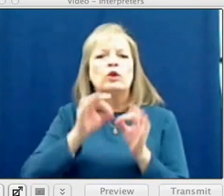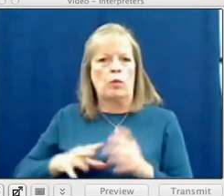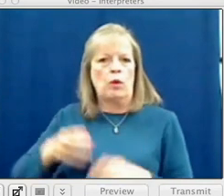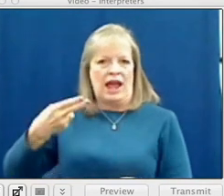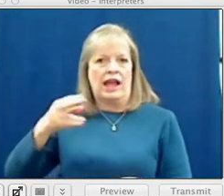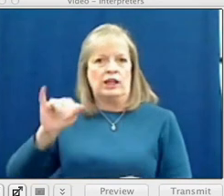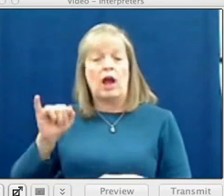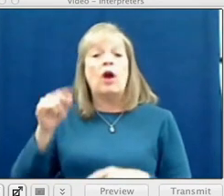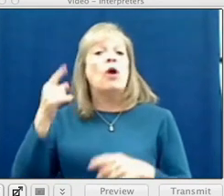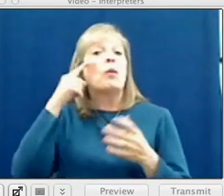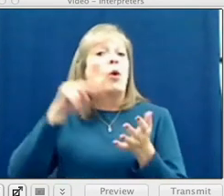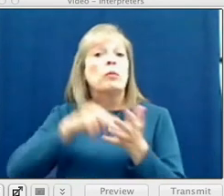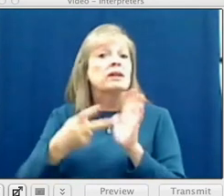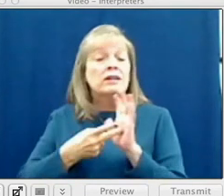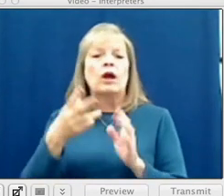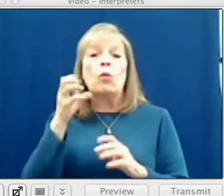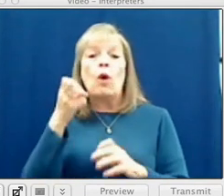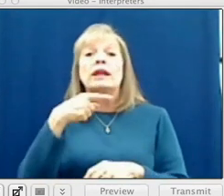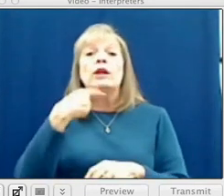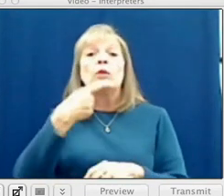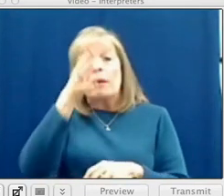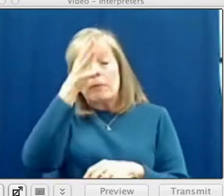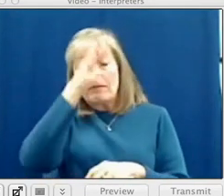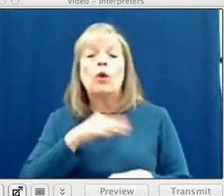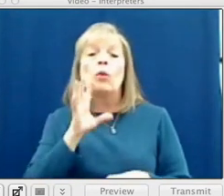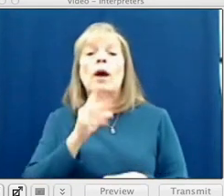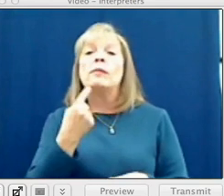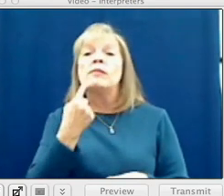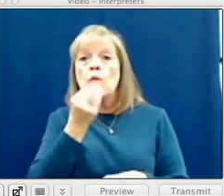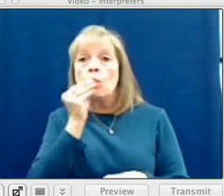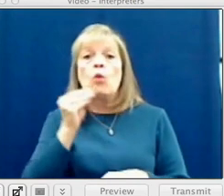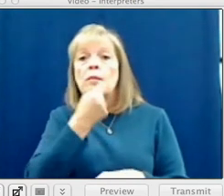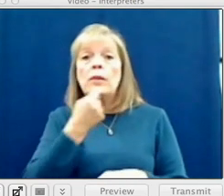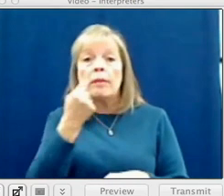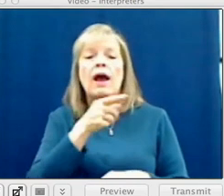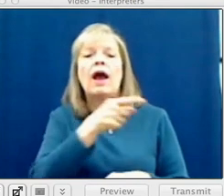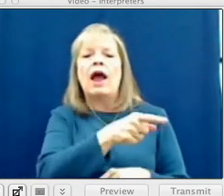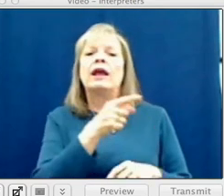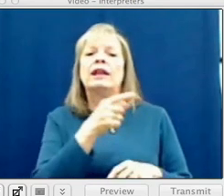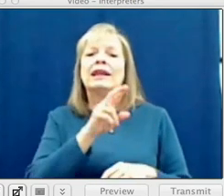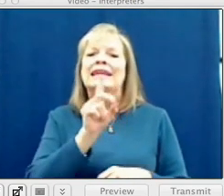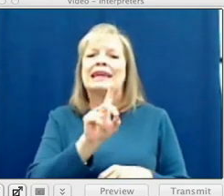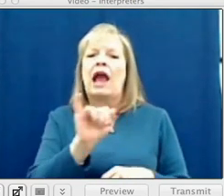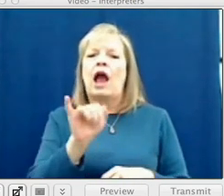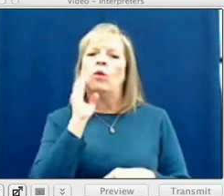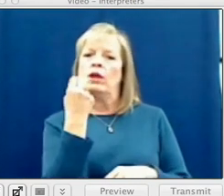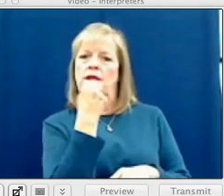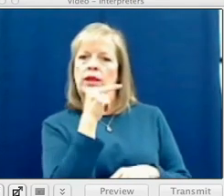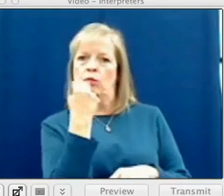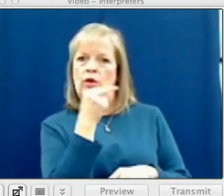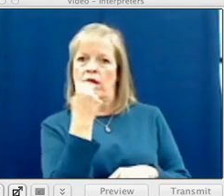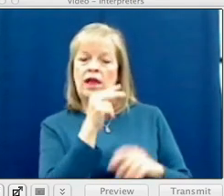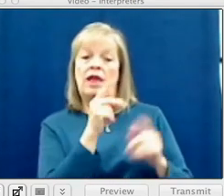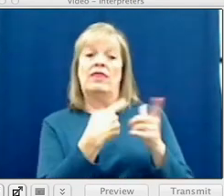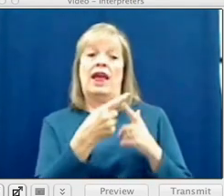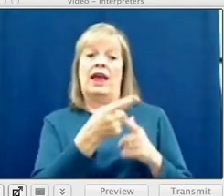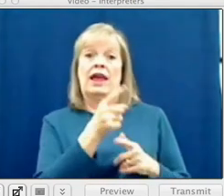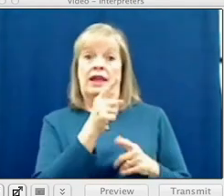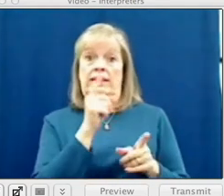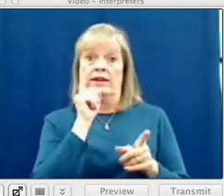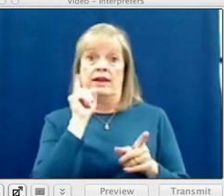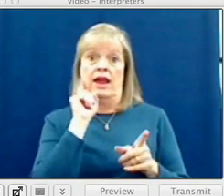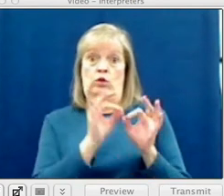And he was going to relay the message. The deaf interpreter was going to relay the message in sign language, word for word, what he was